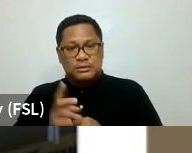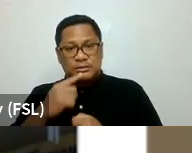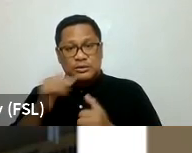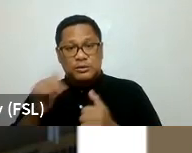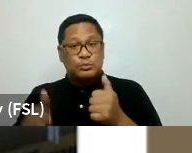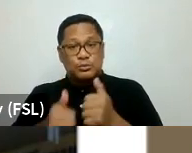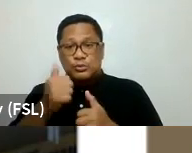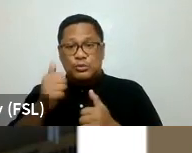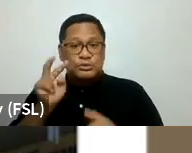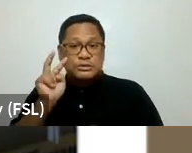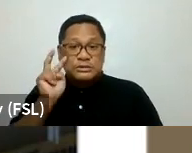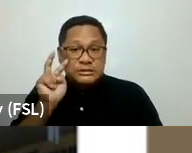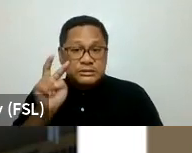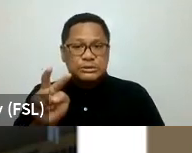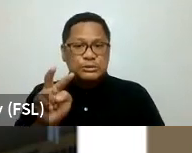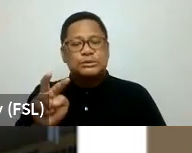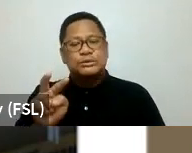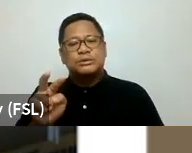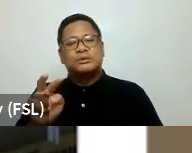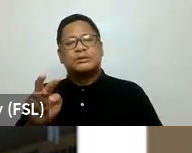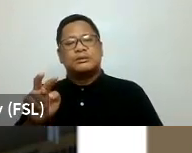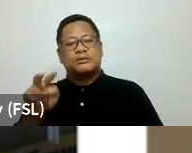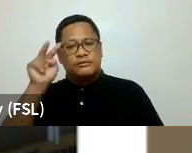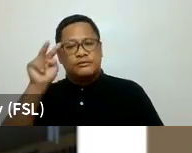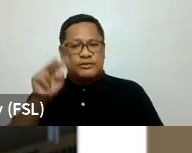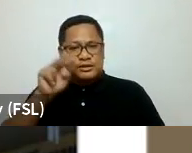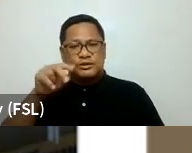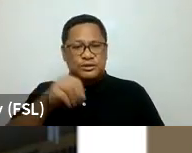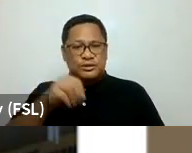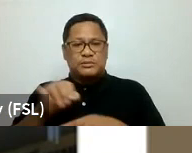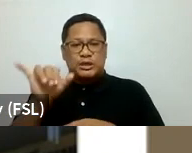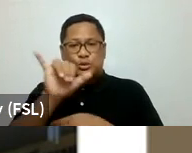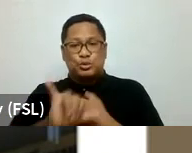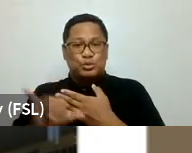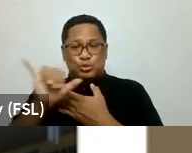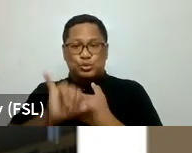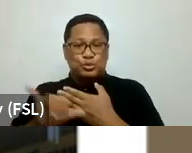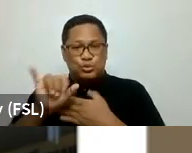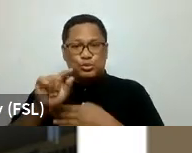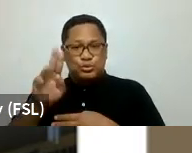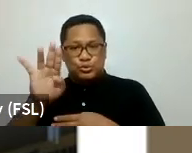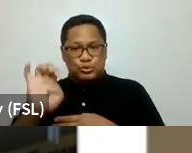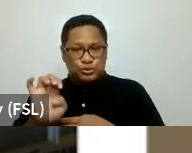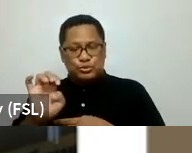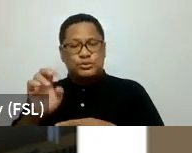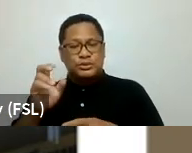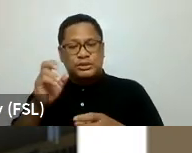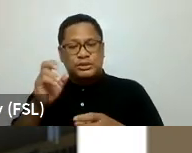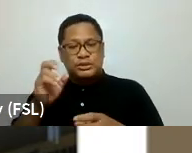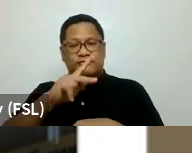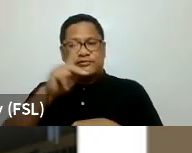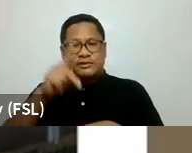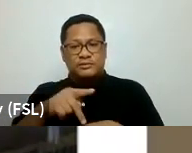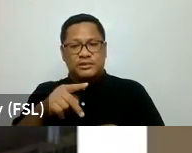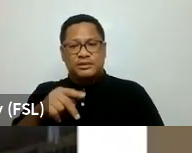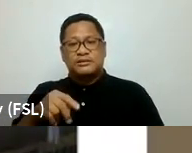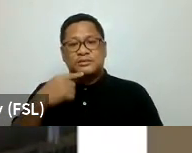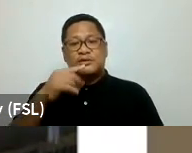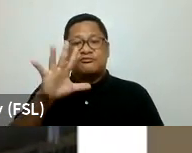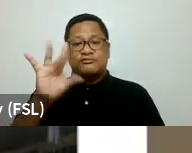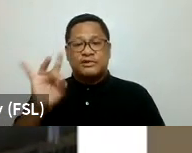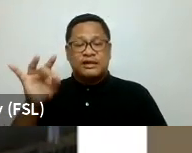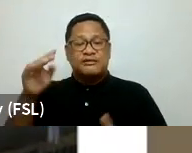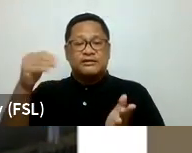viewed video in my YouTube channel, sa Philippine Corporate Address Book. 58,000